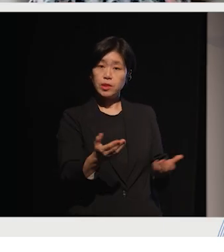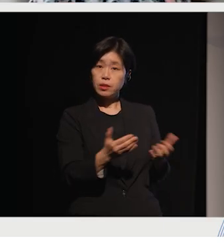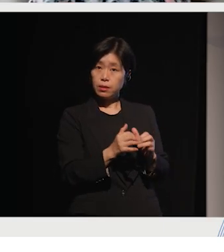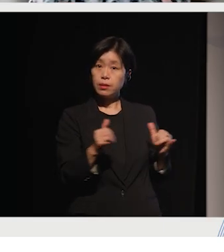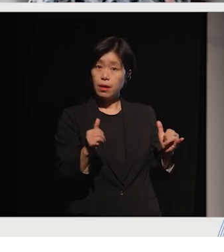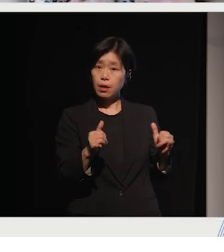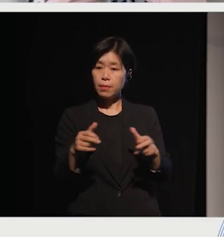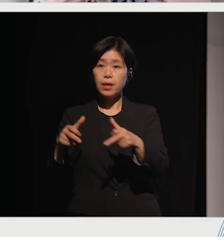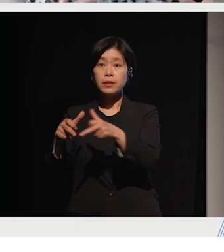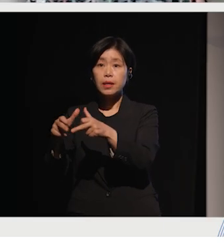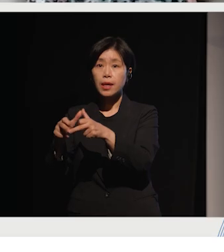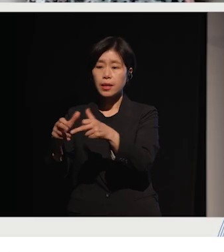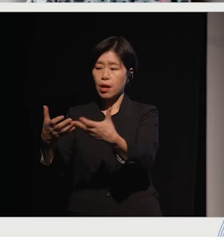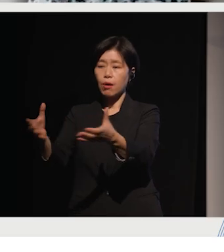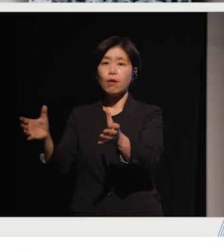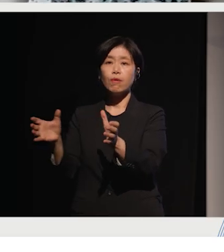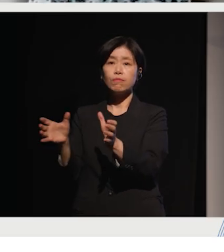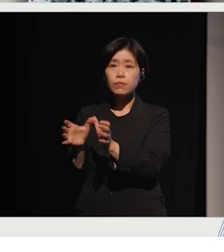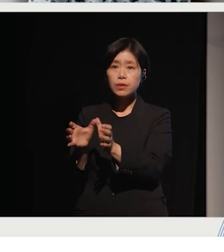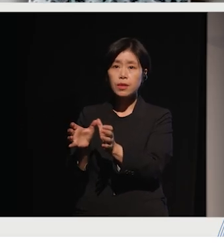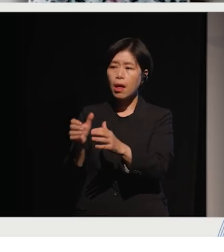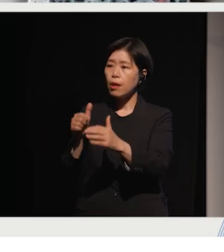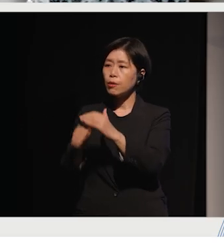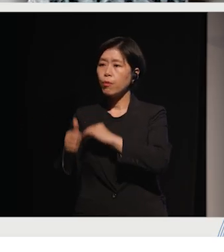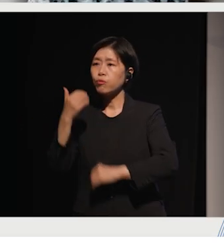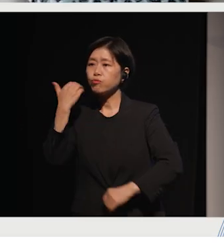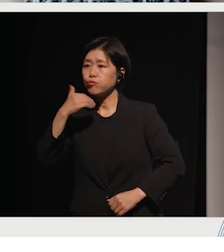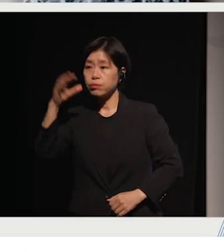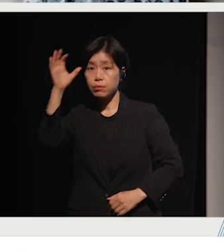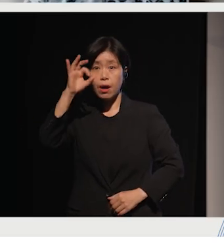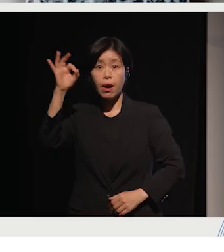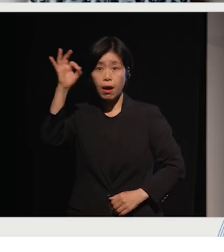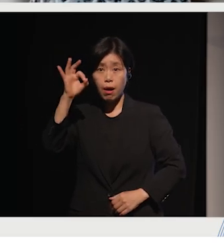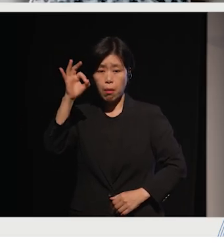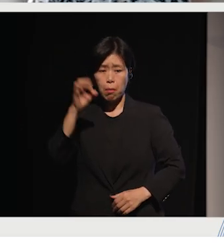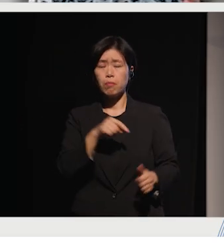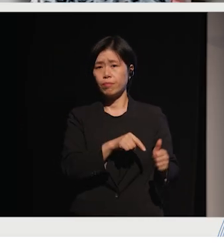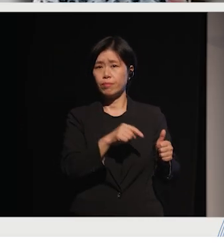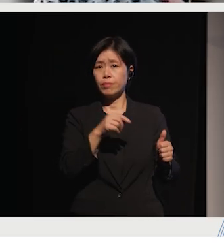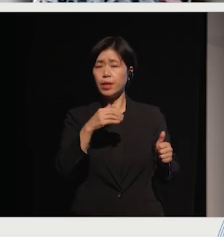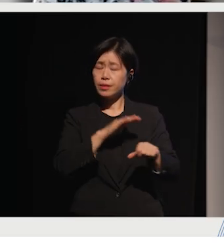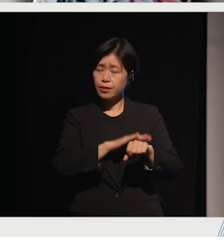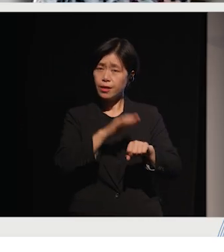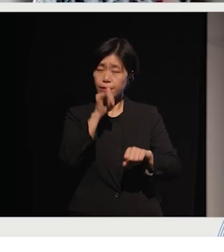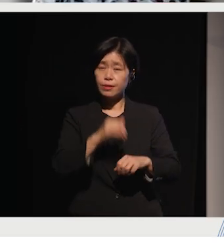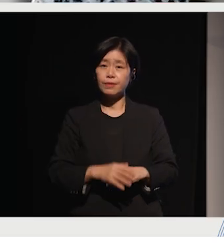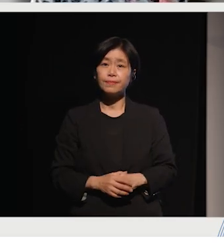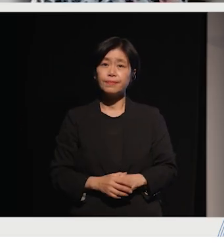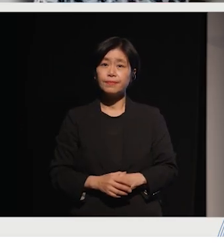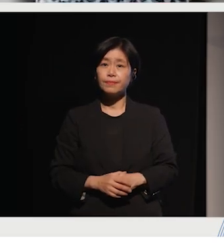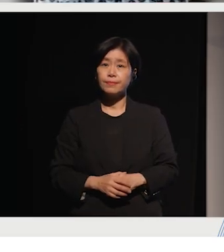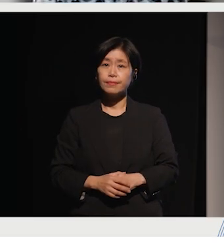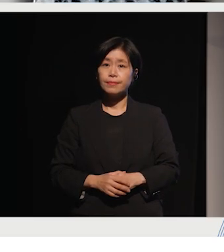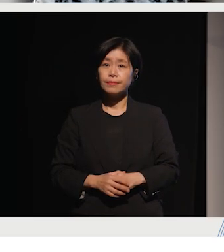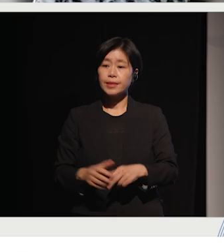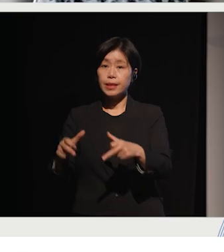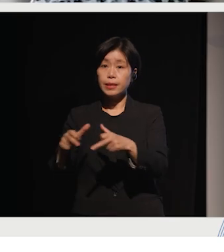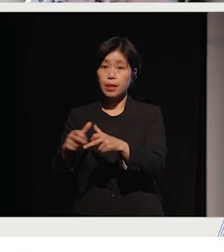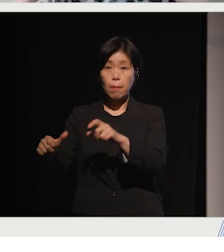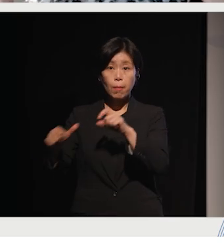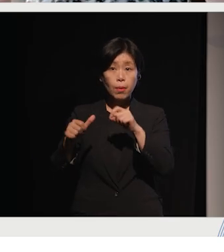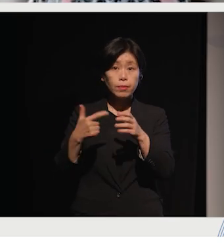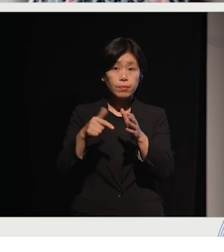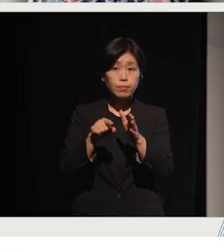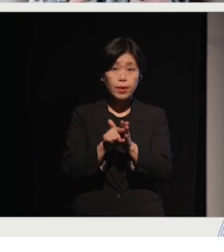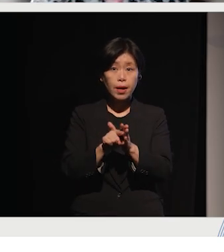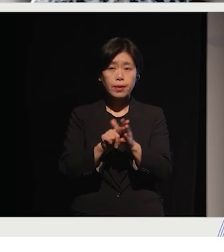disability community, whether that representation could be within their own collections. It could be more inclusive hiring practices,